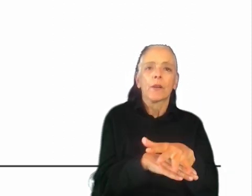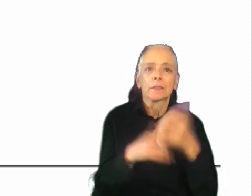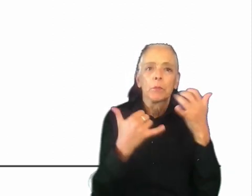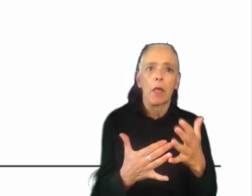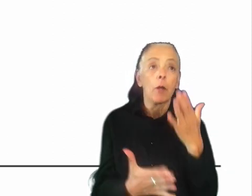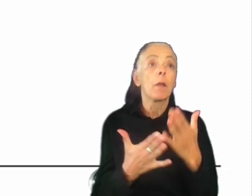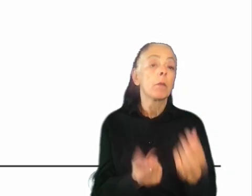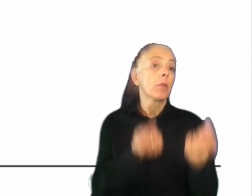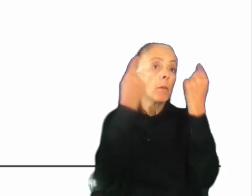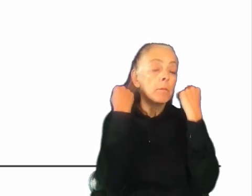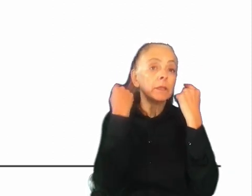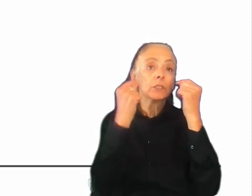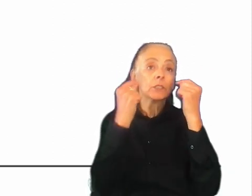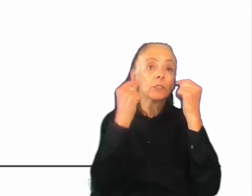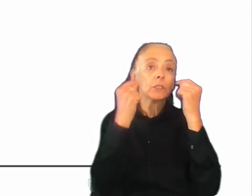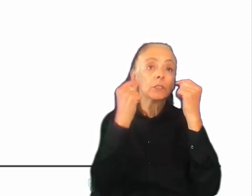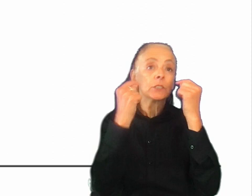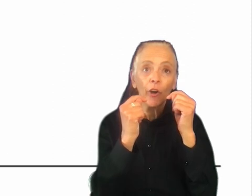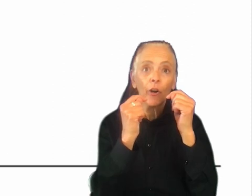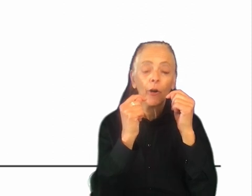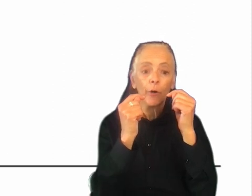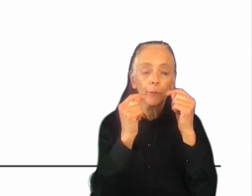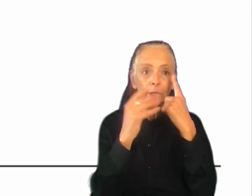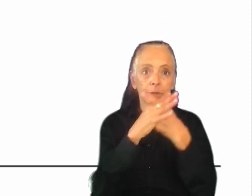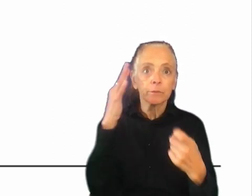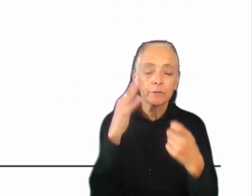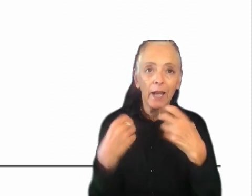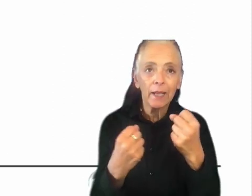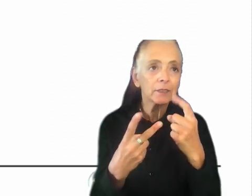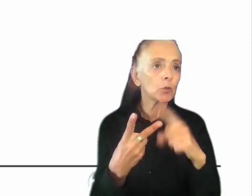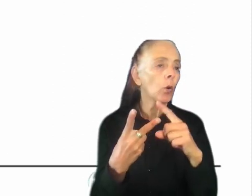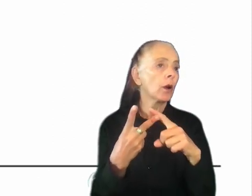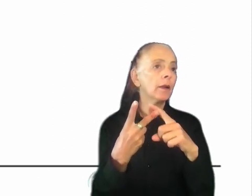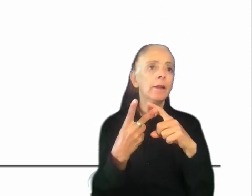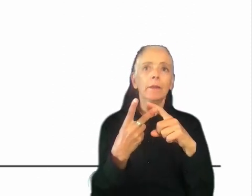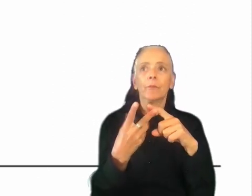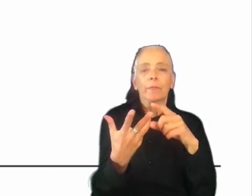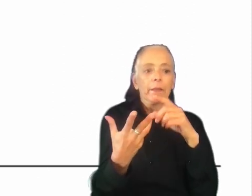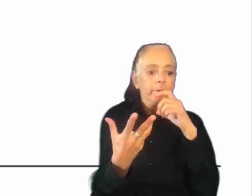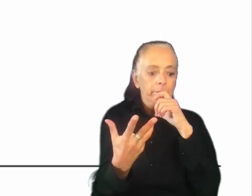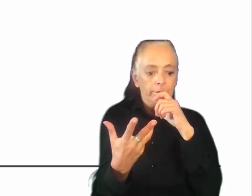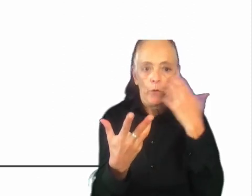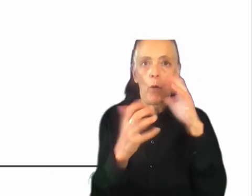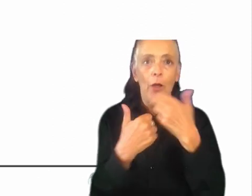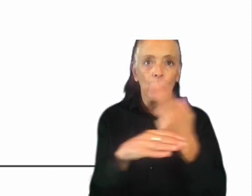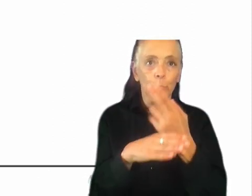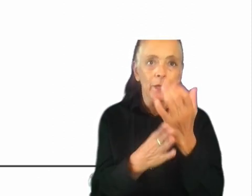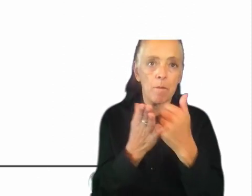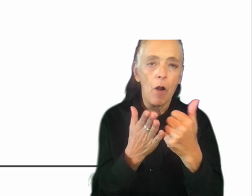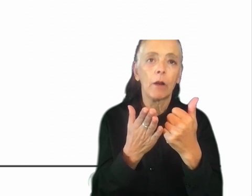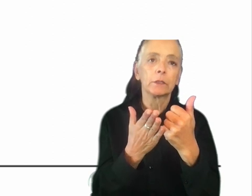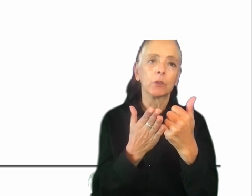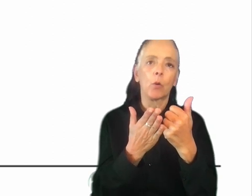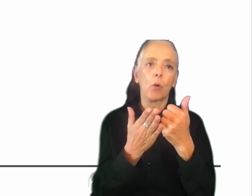players might miss the tutorial or they won't have learnt how to play the game or how to use that mechanic and that can cause difficulty progressing